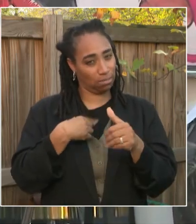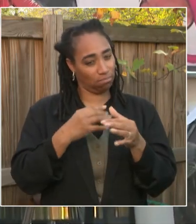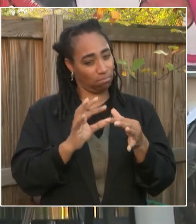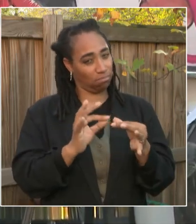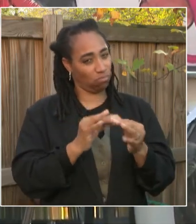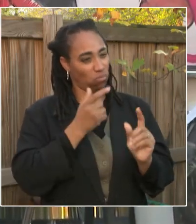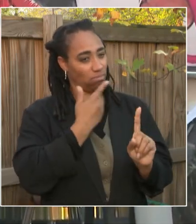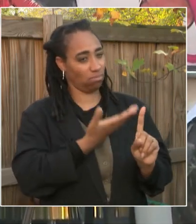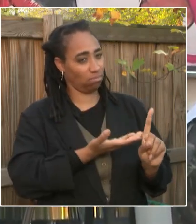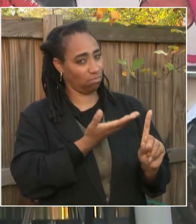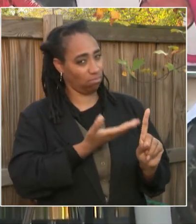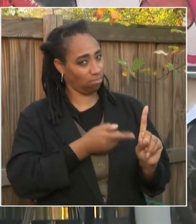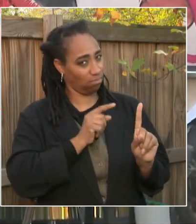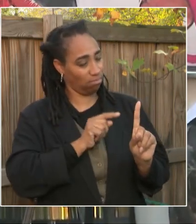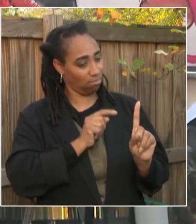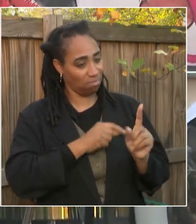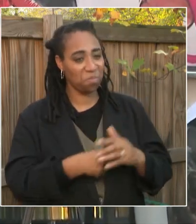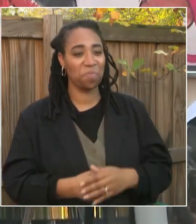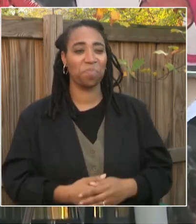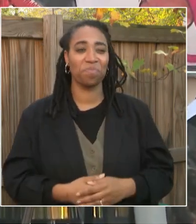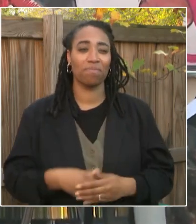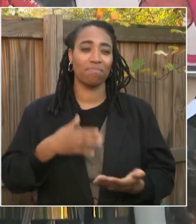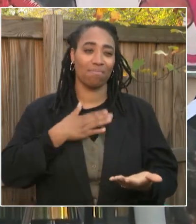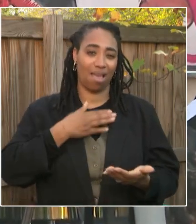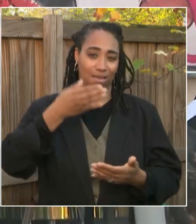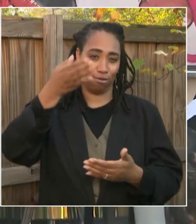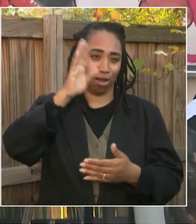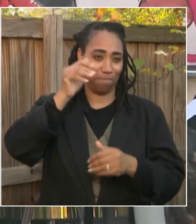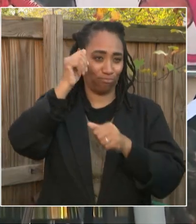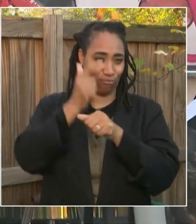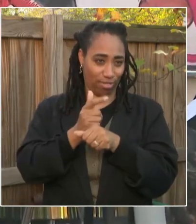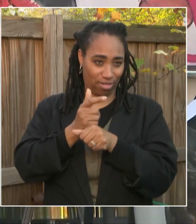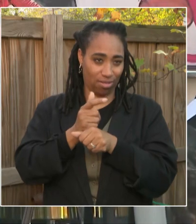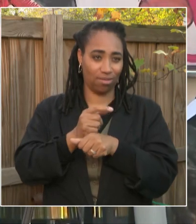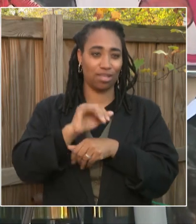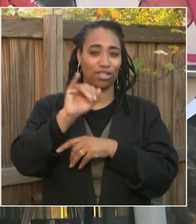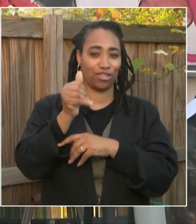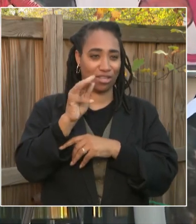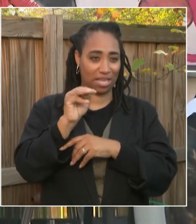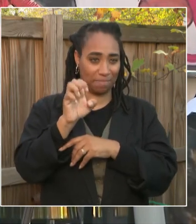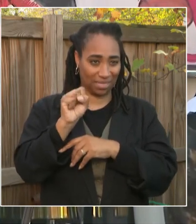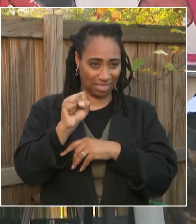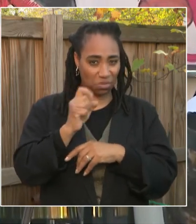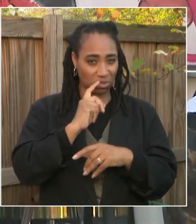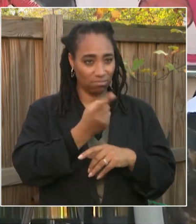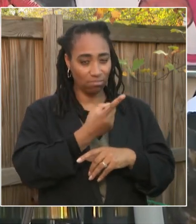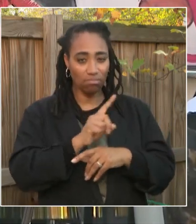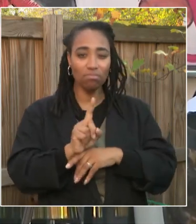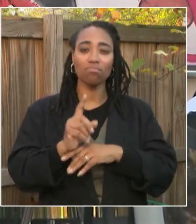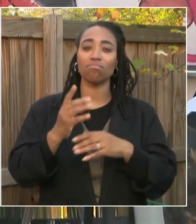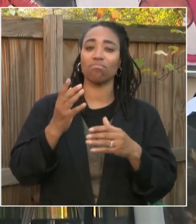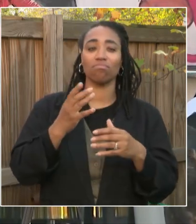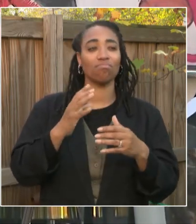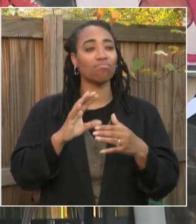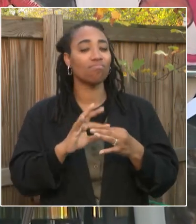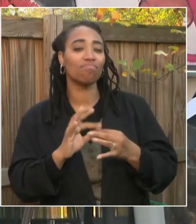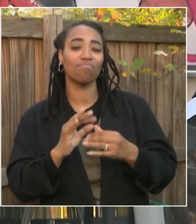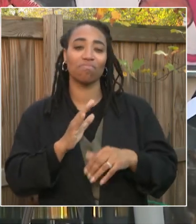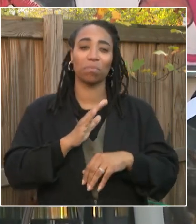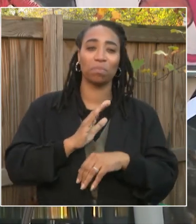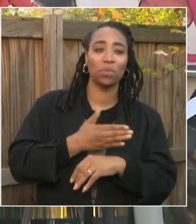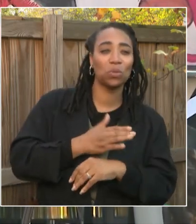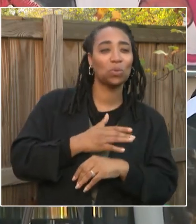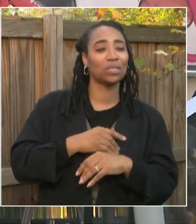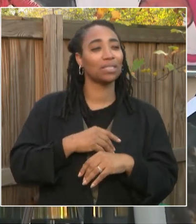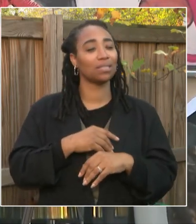brother James came over to the house. I was a little boy, and he brought a Trouble Funk tape over. Trouble Funk tape came over, and the band